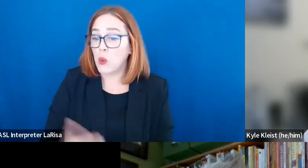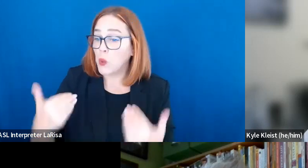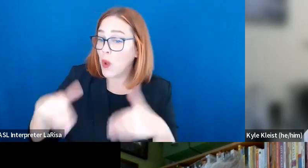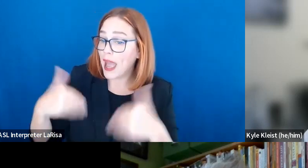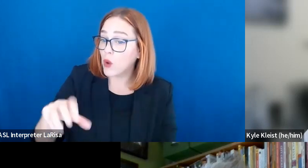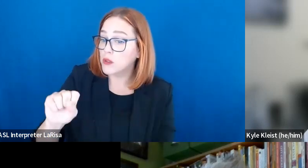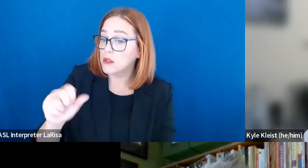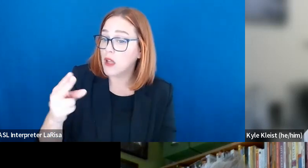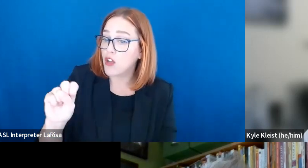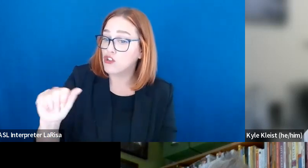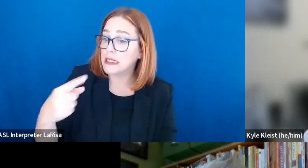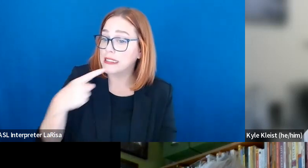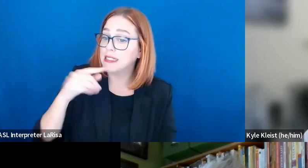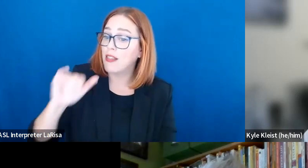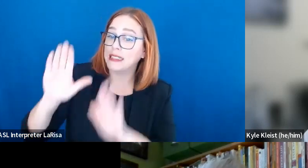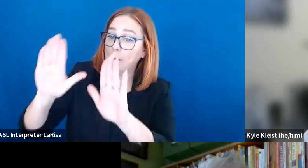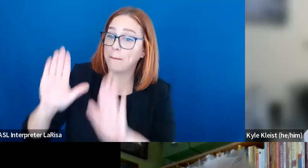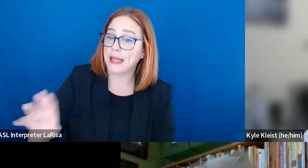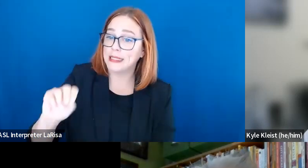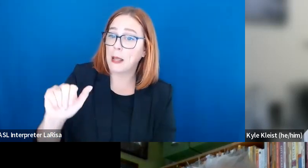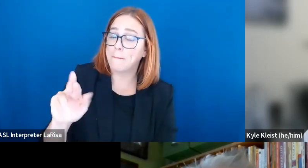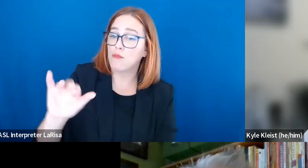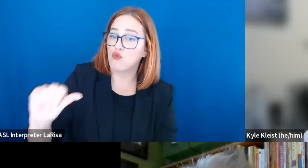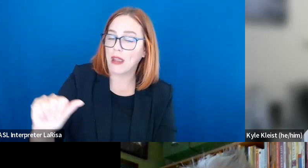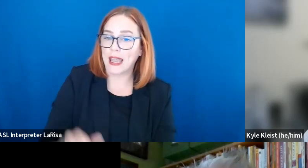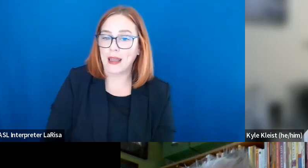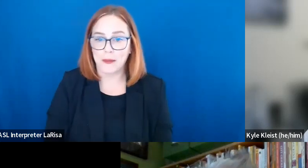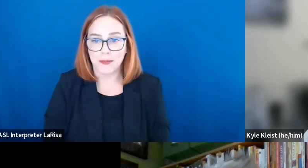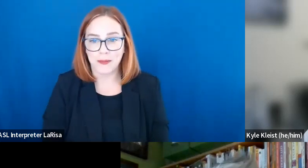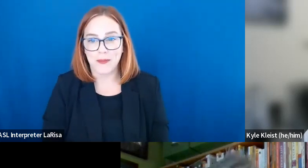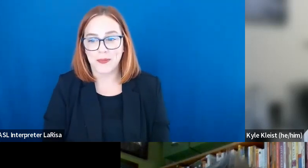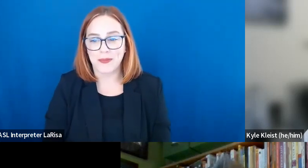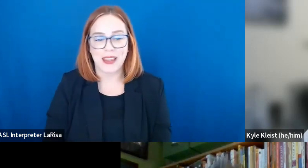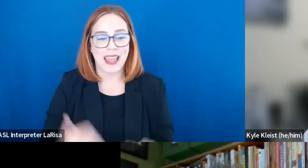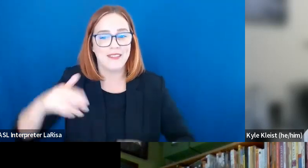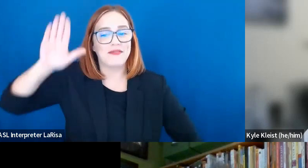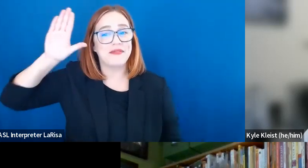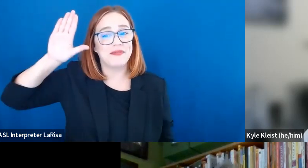And that's it for the chat right now. Okay. We do also now have a hand up from Amanda.